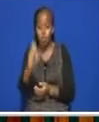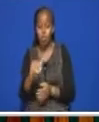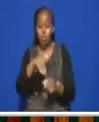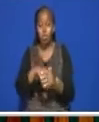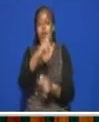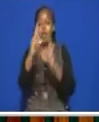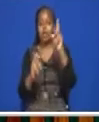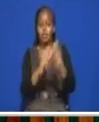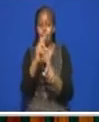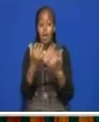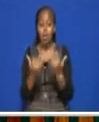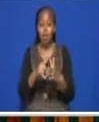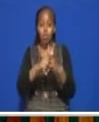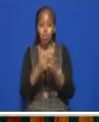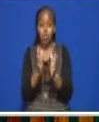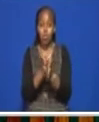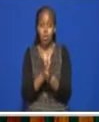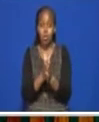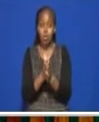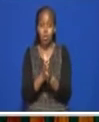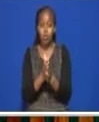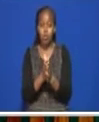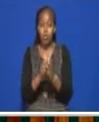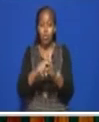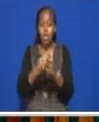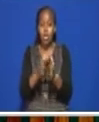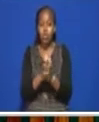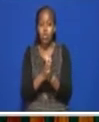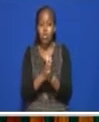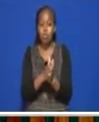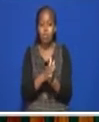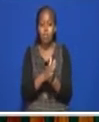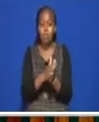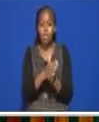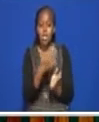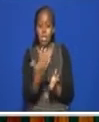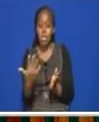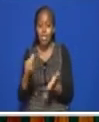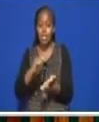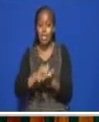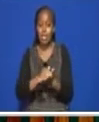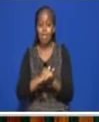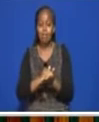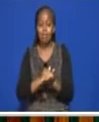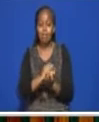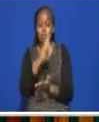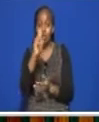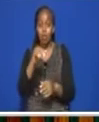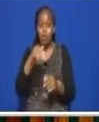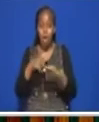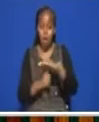examinations. So to begin with, we will look at the areas tested under composition